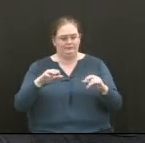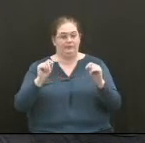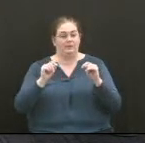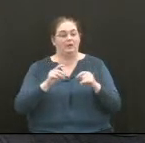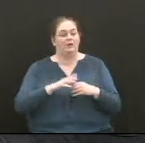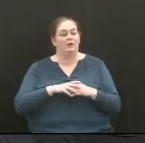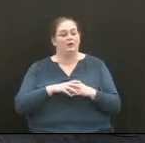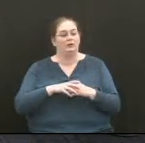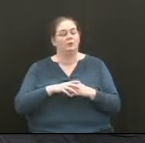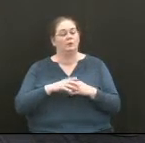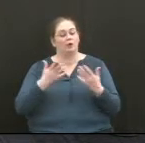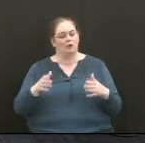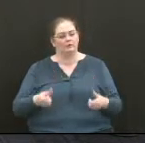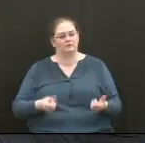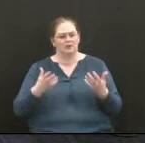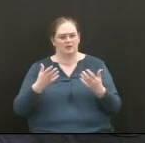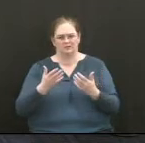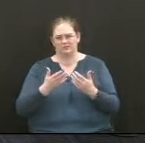did spend already